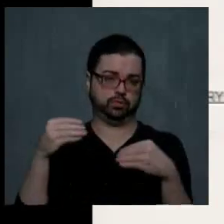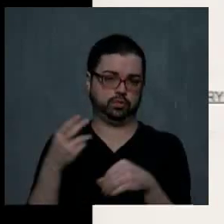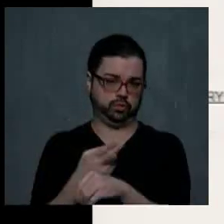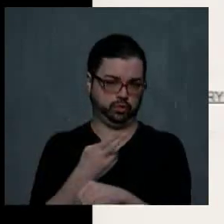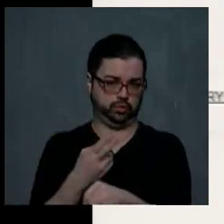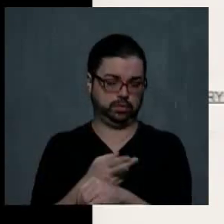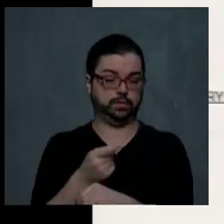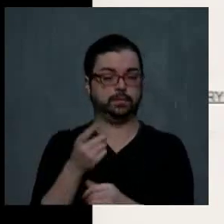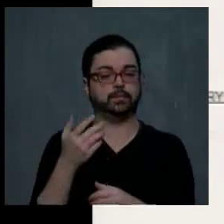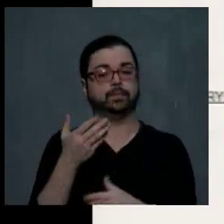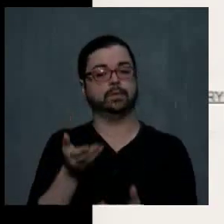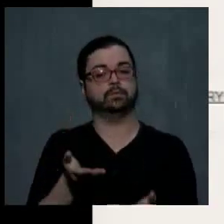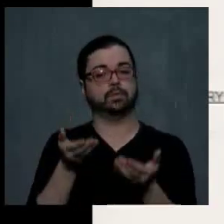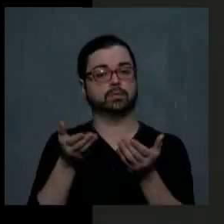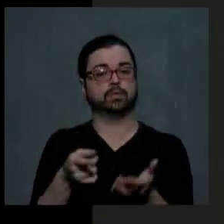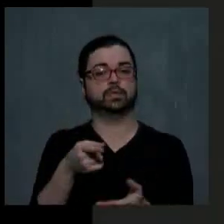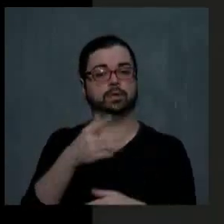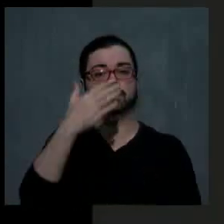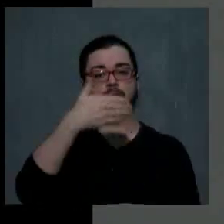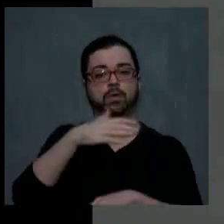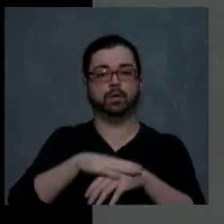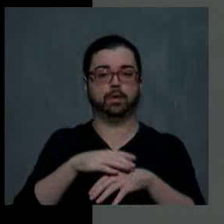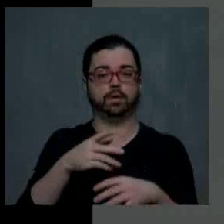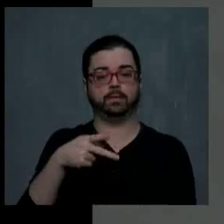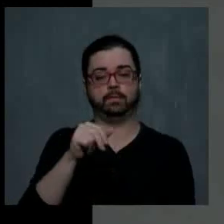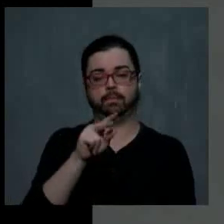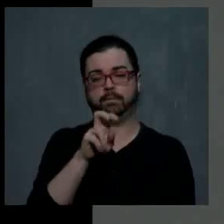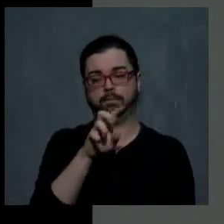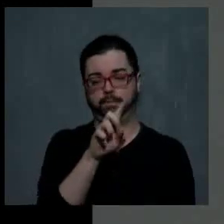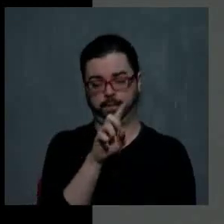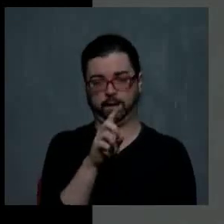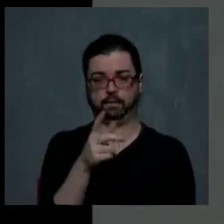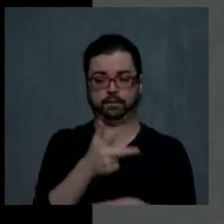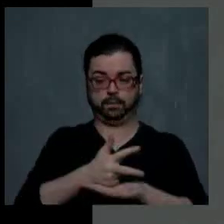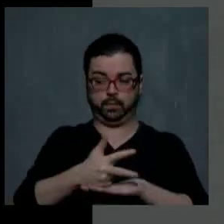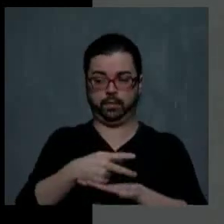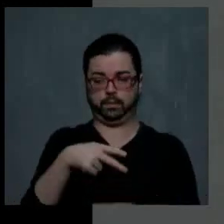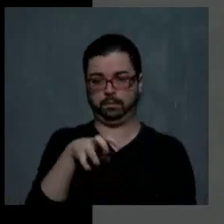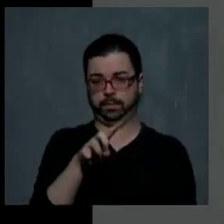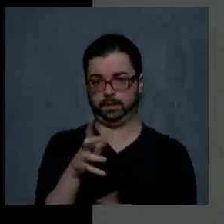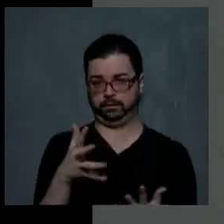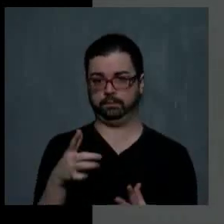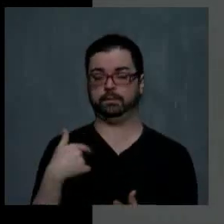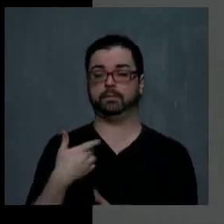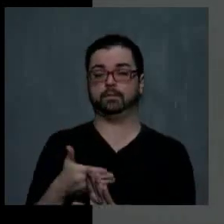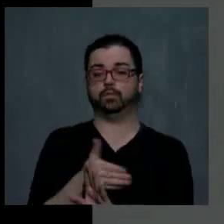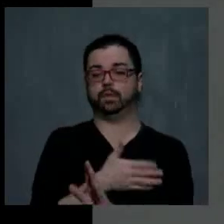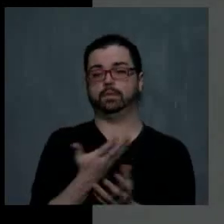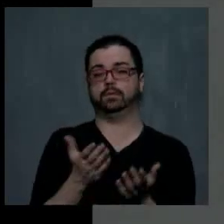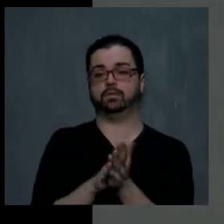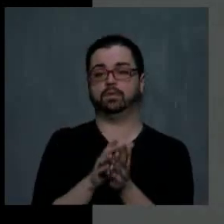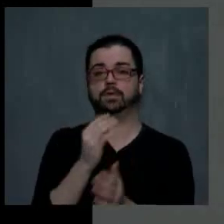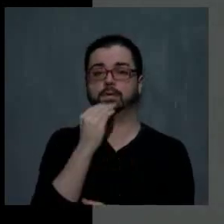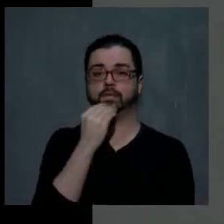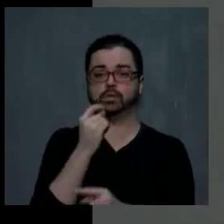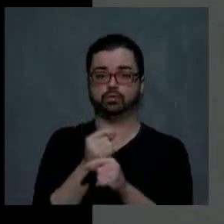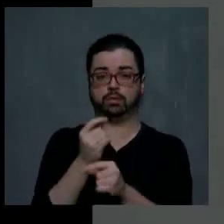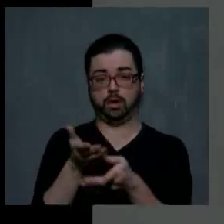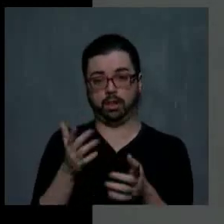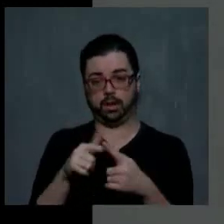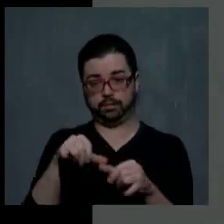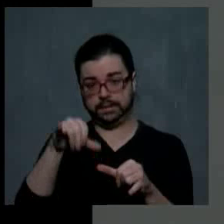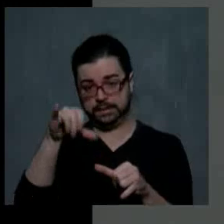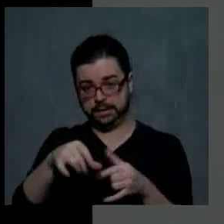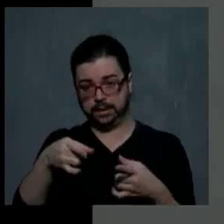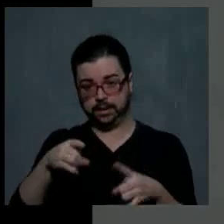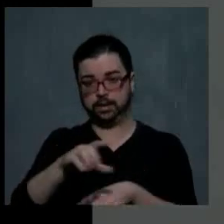existing structure and placed on a paved parking pad. The applicant previously requested the food truck be allowed to remain on the site during non-operational hours,